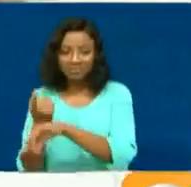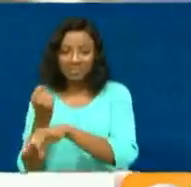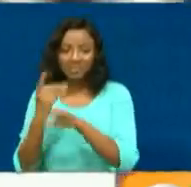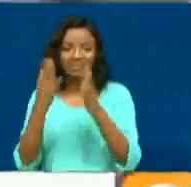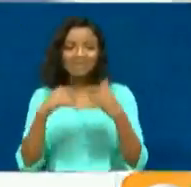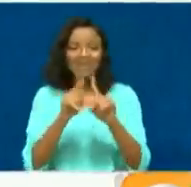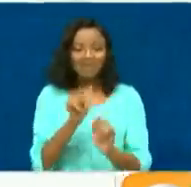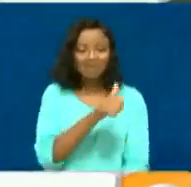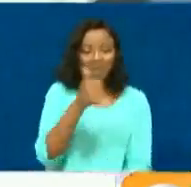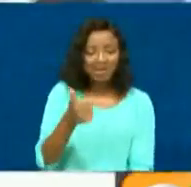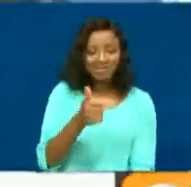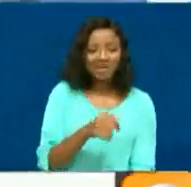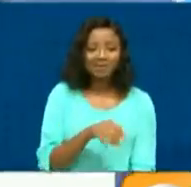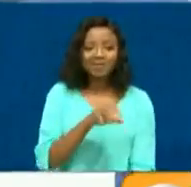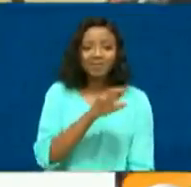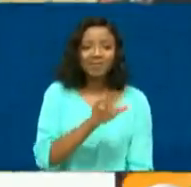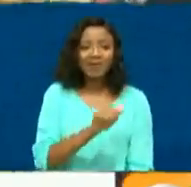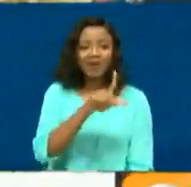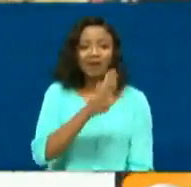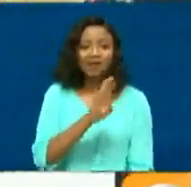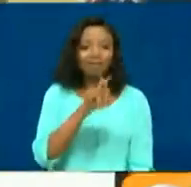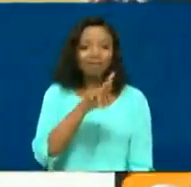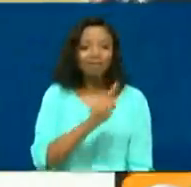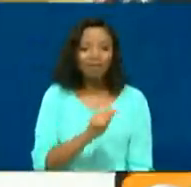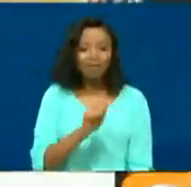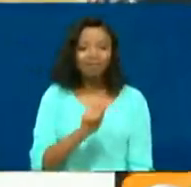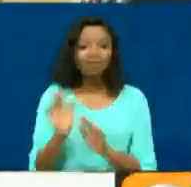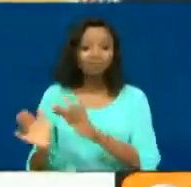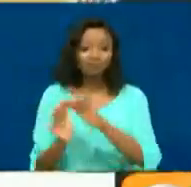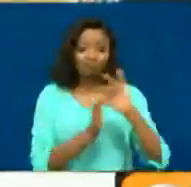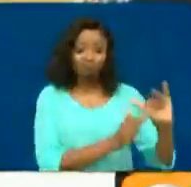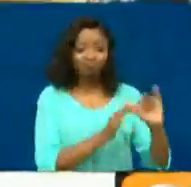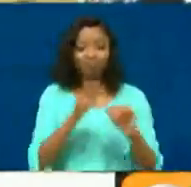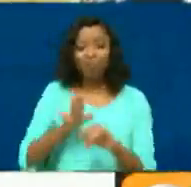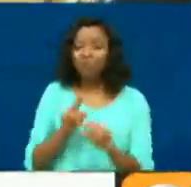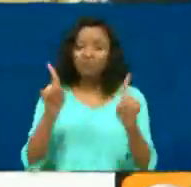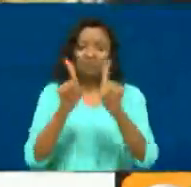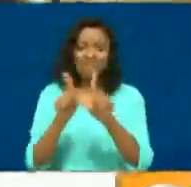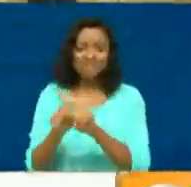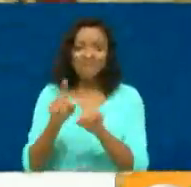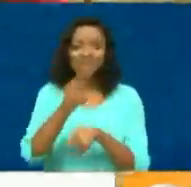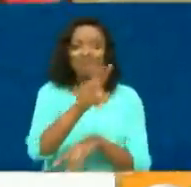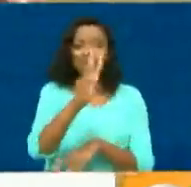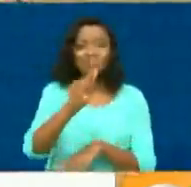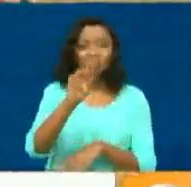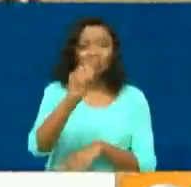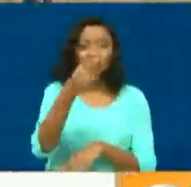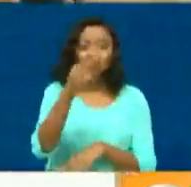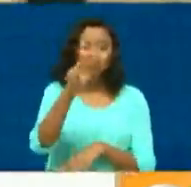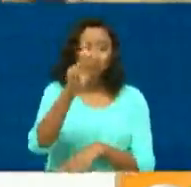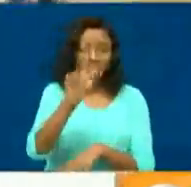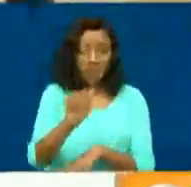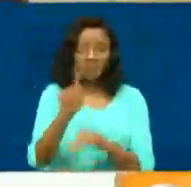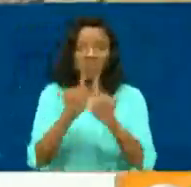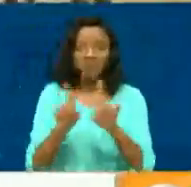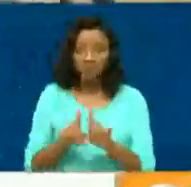Cheserek completed the podium positions, finishing third in the women's race. It was a sibling affair as Norah Jeruto and her sister